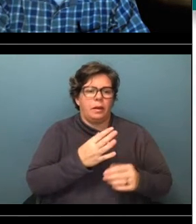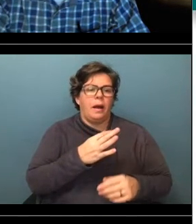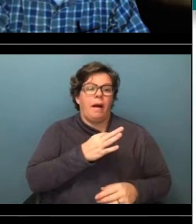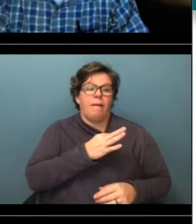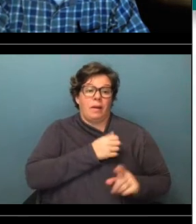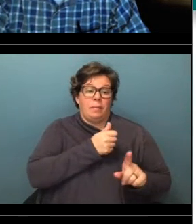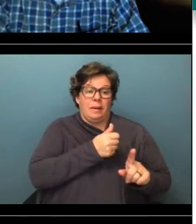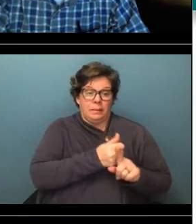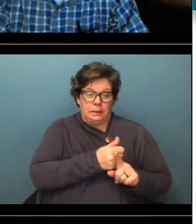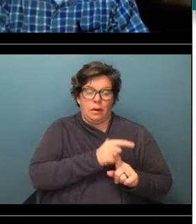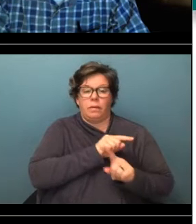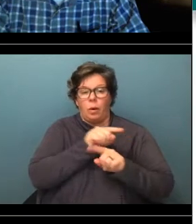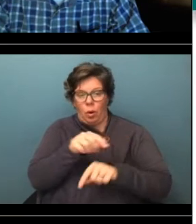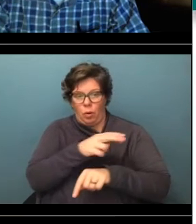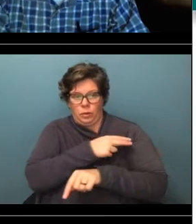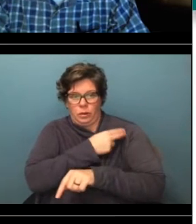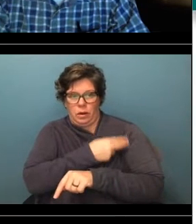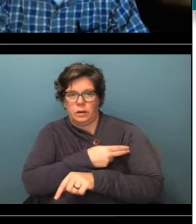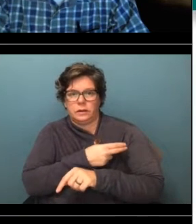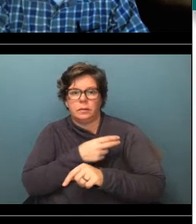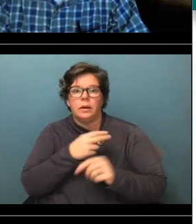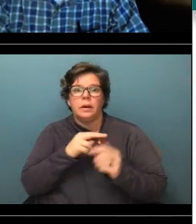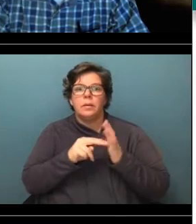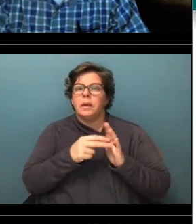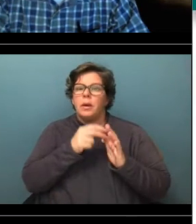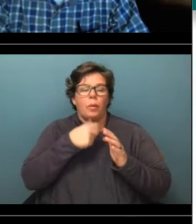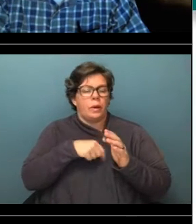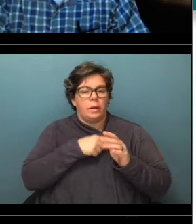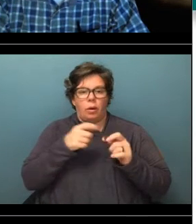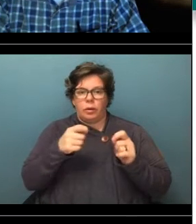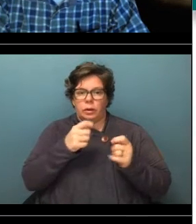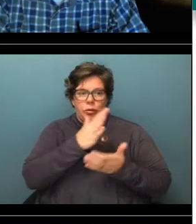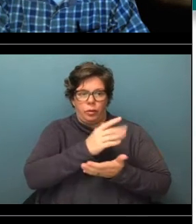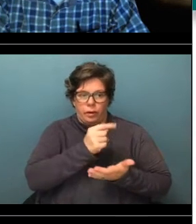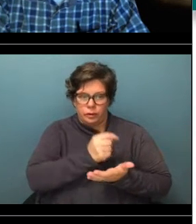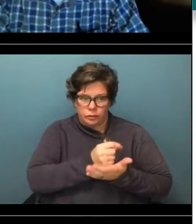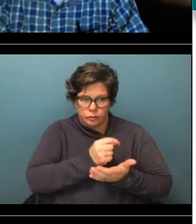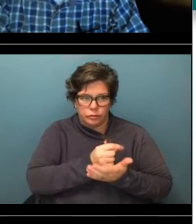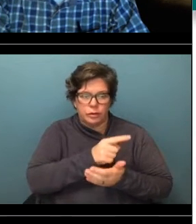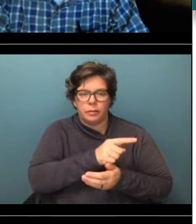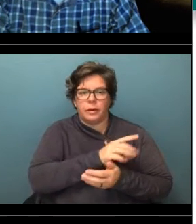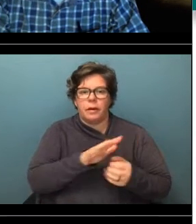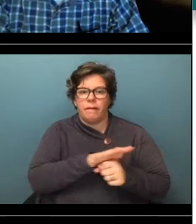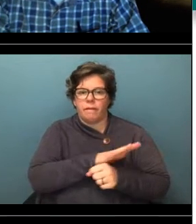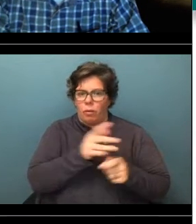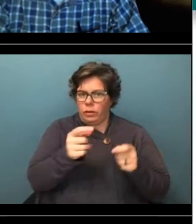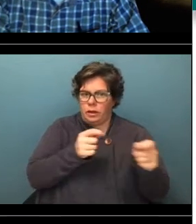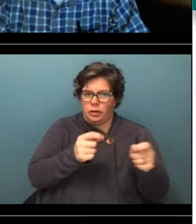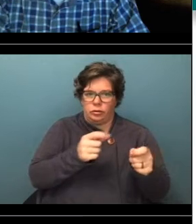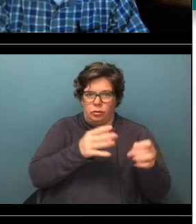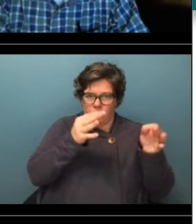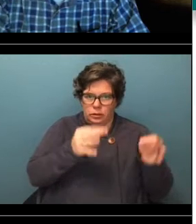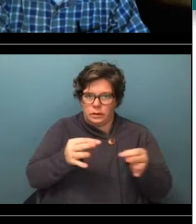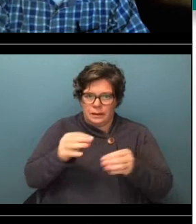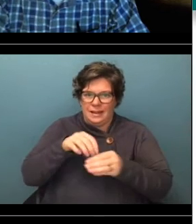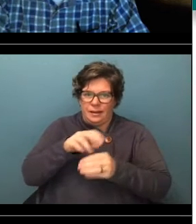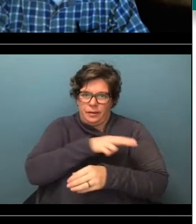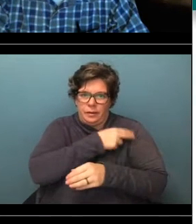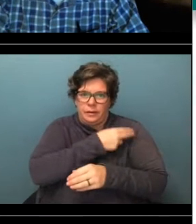admission. That way we don't have any control over their treatment. They're fully in the driver's seat. And then